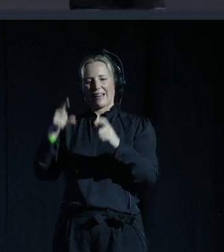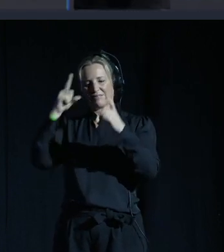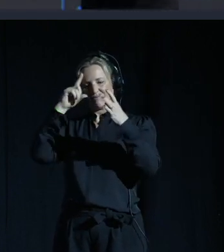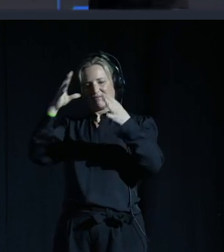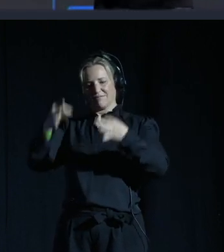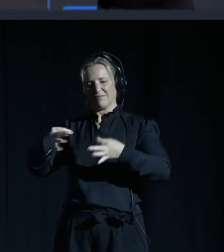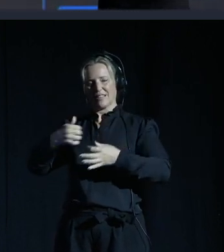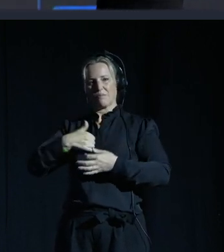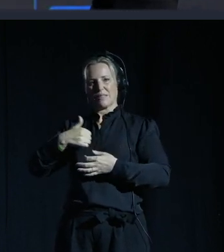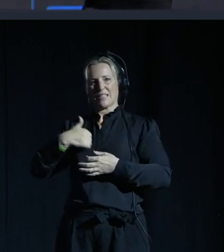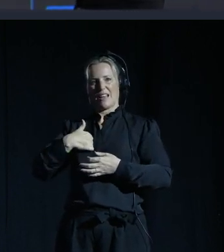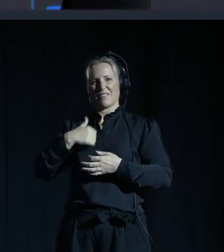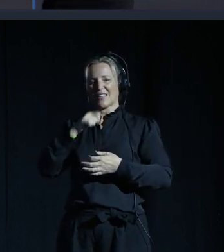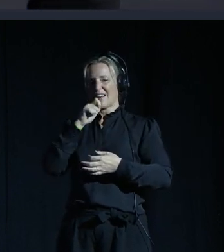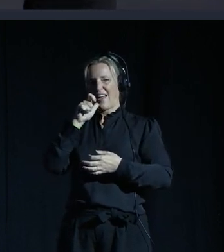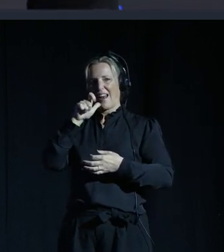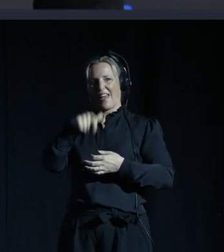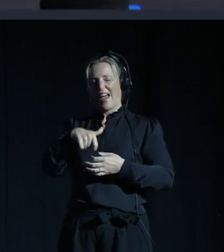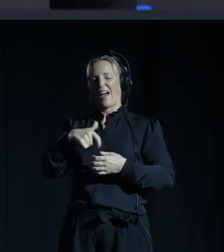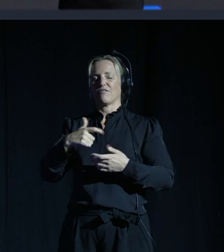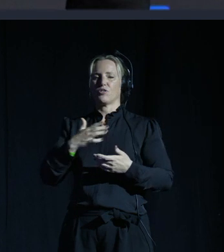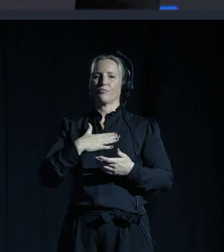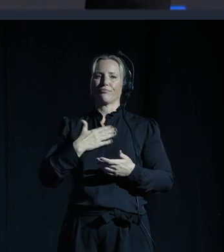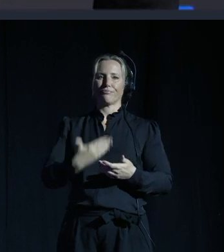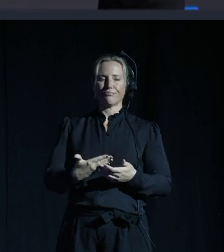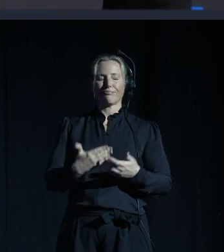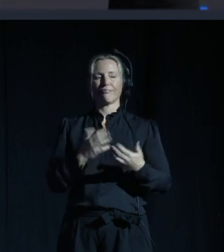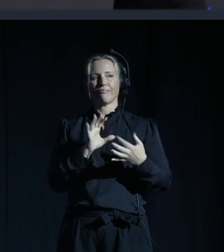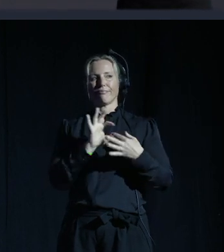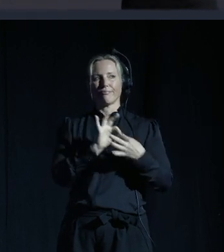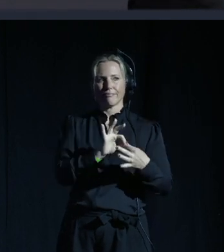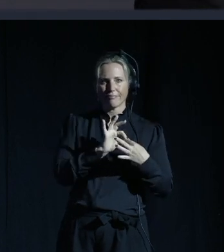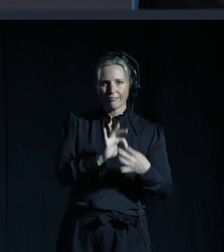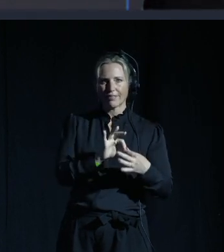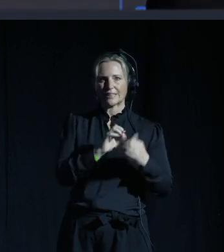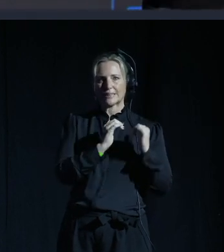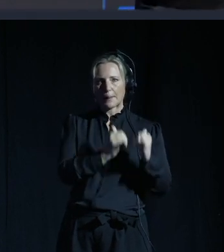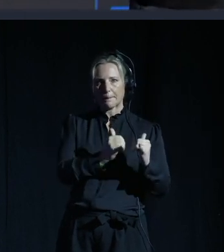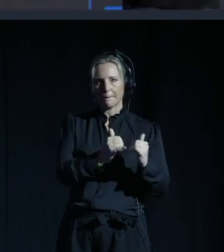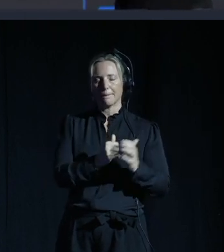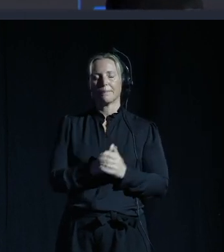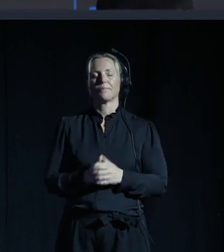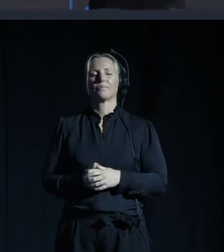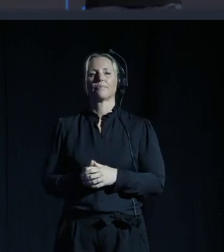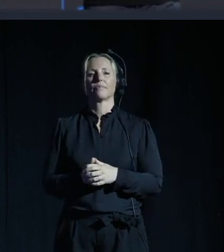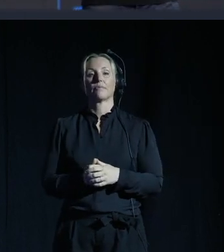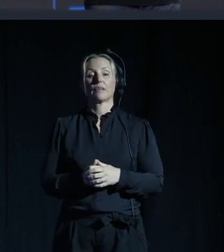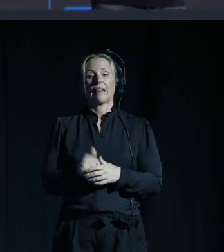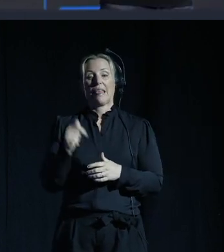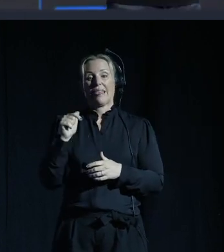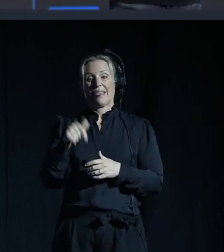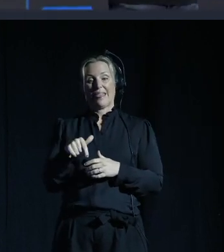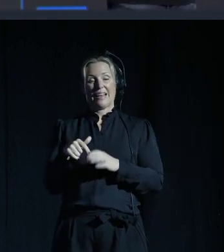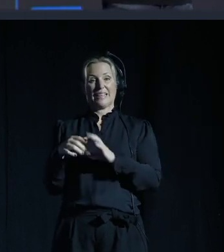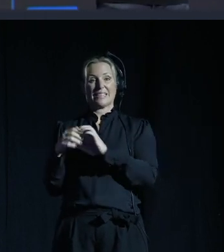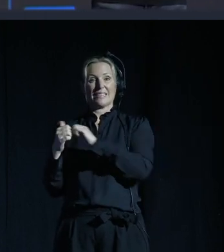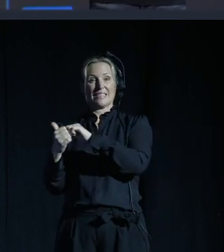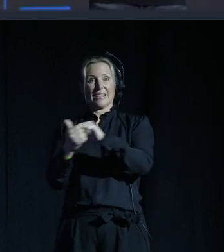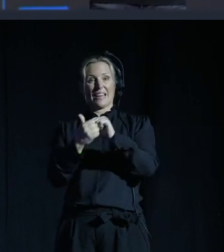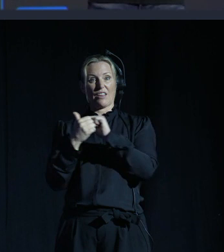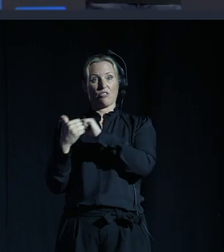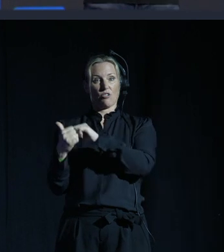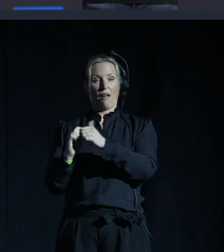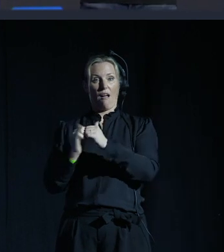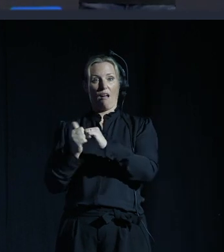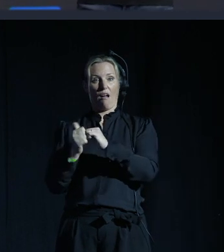that they use. Now, bringing this all together is Explorer. So I introduced Explorer, and I'm so excited about